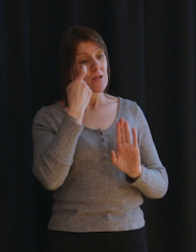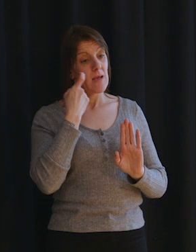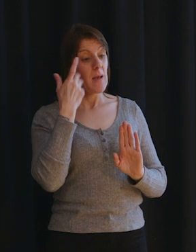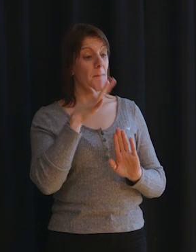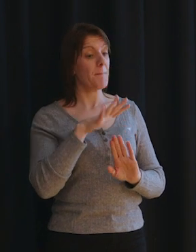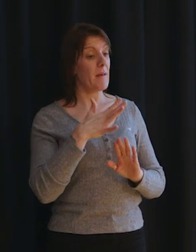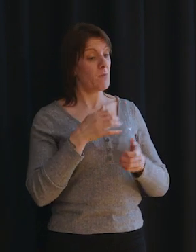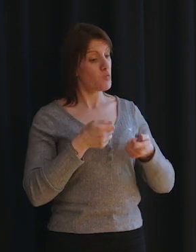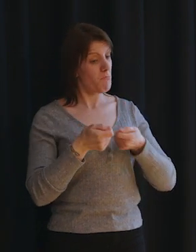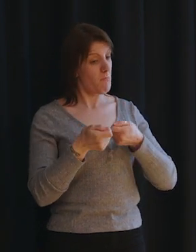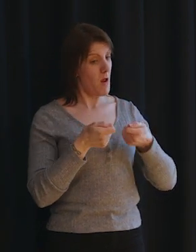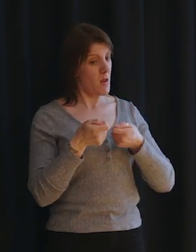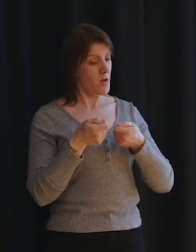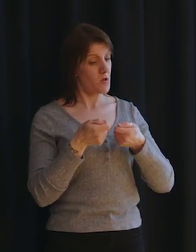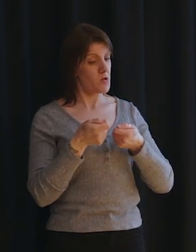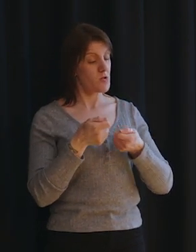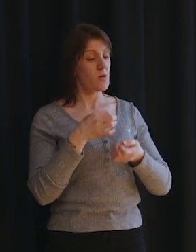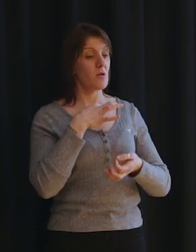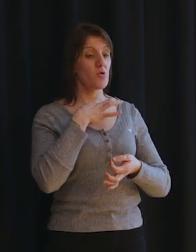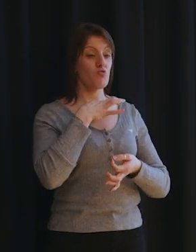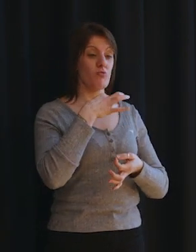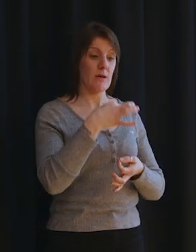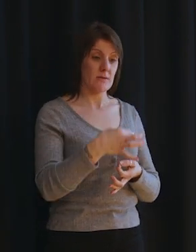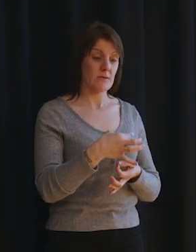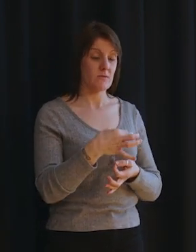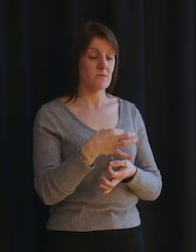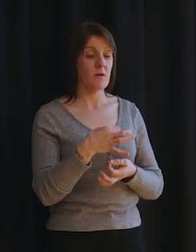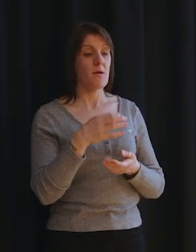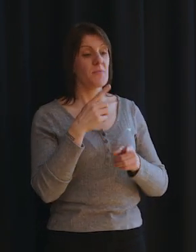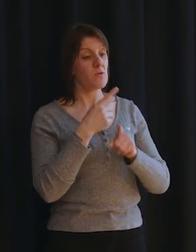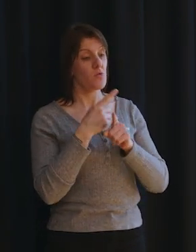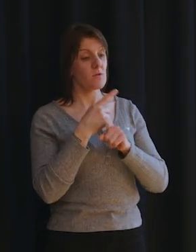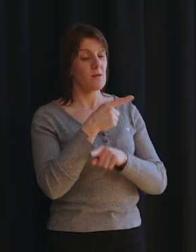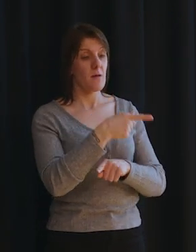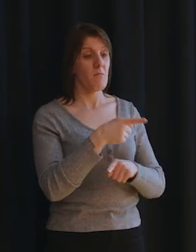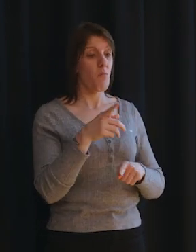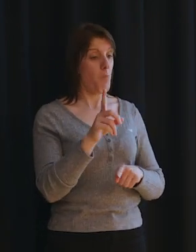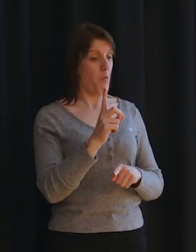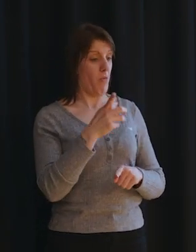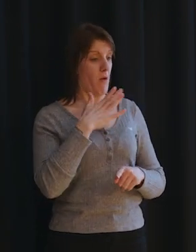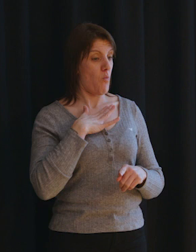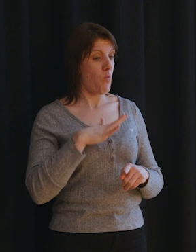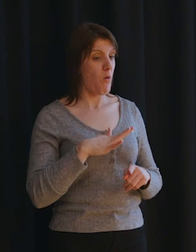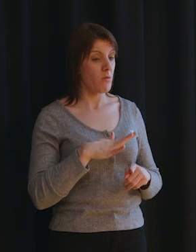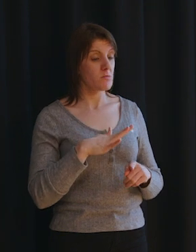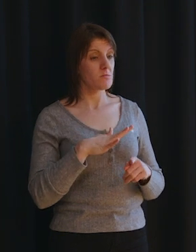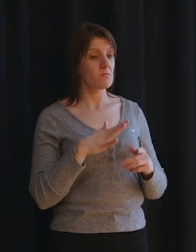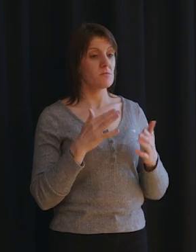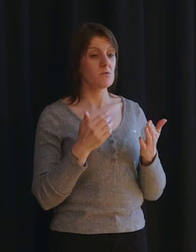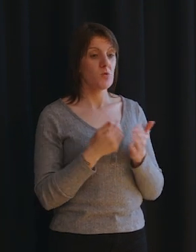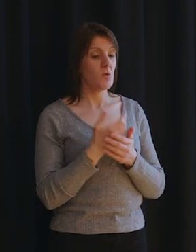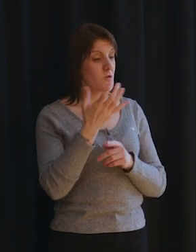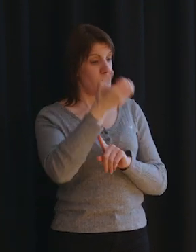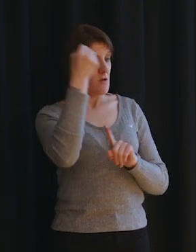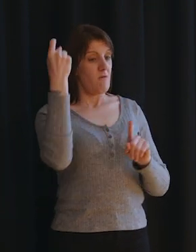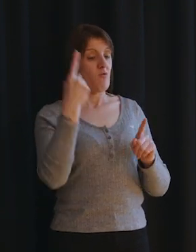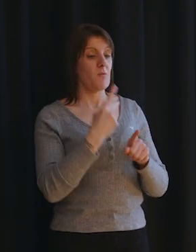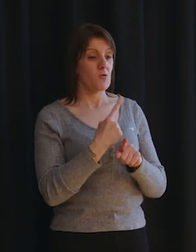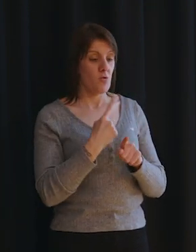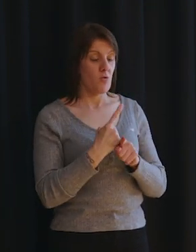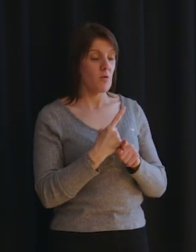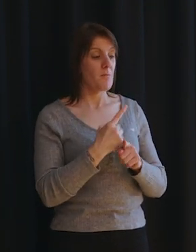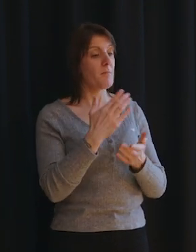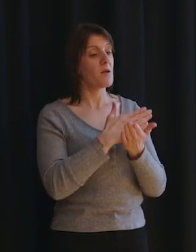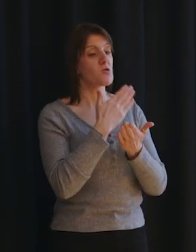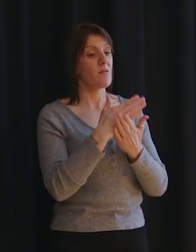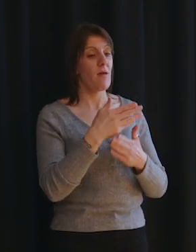to manage, talking to them about what they want to get out of the support in terms of their substance misuse, so they have a really clear understanding